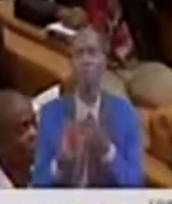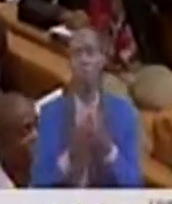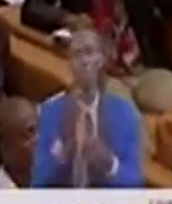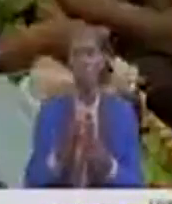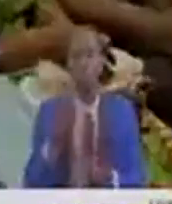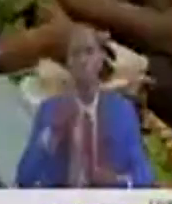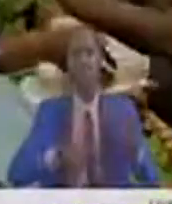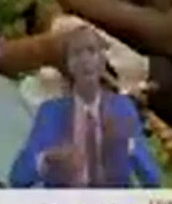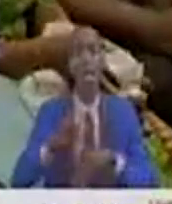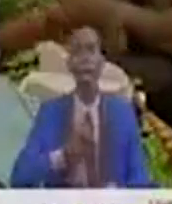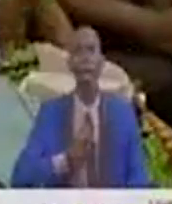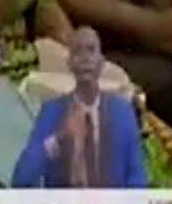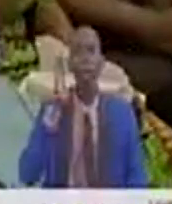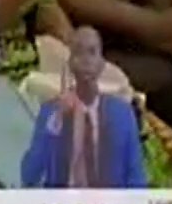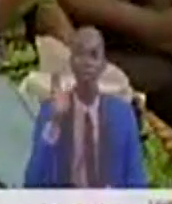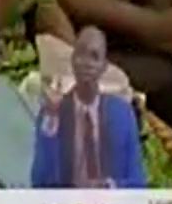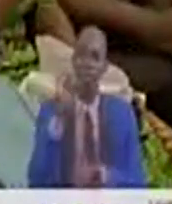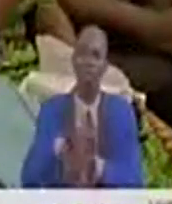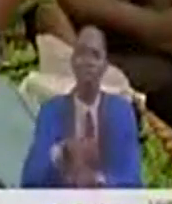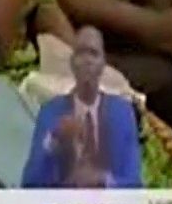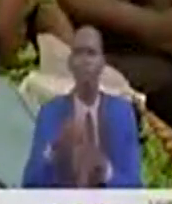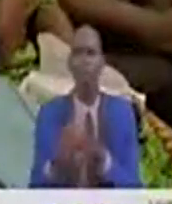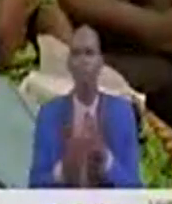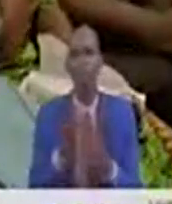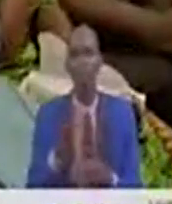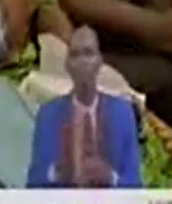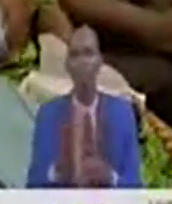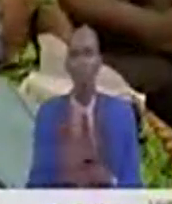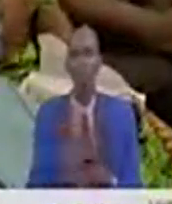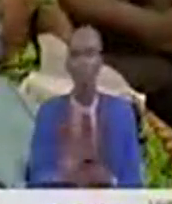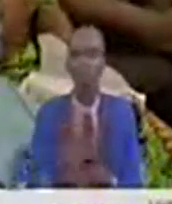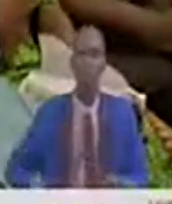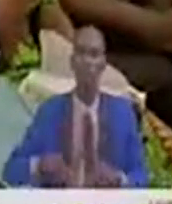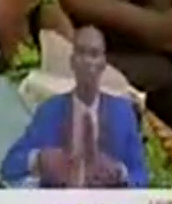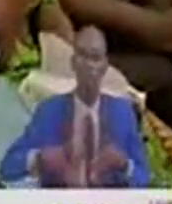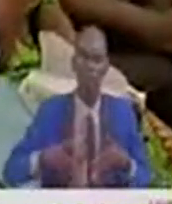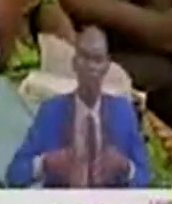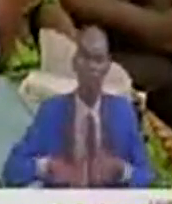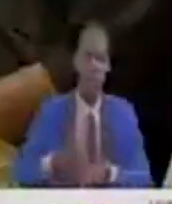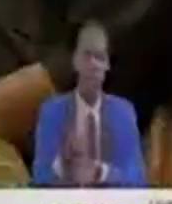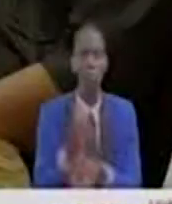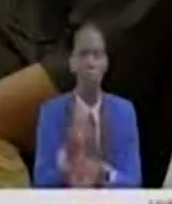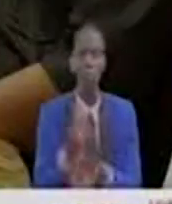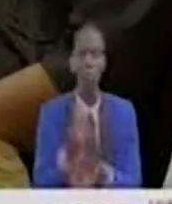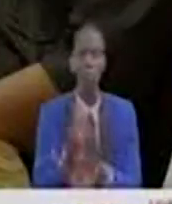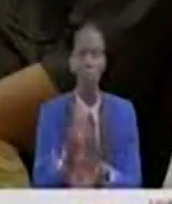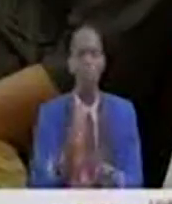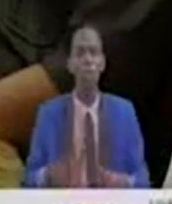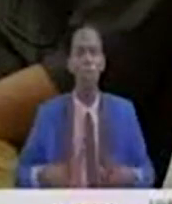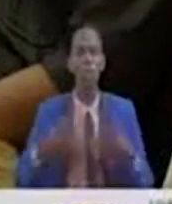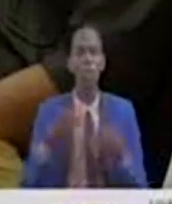will overcome. The Lord confirm it to your life in Jesus' name.